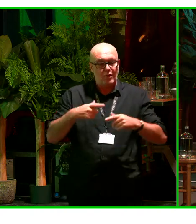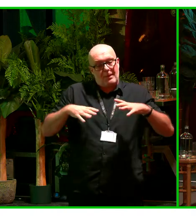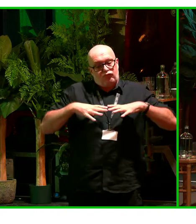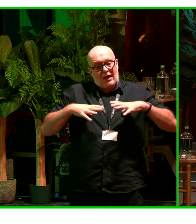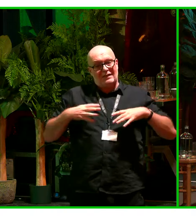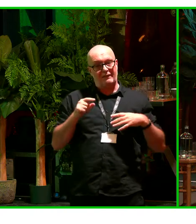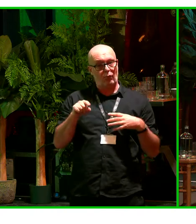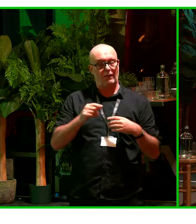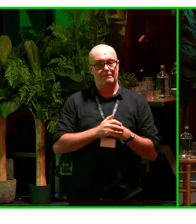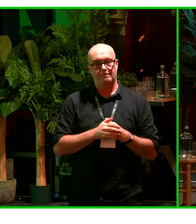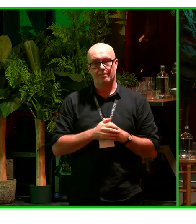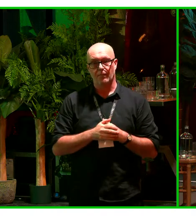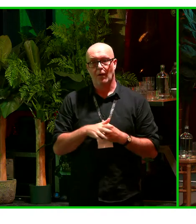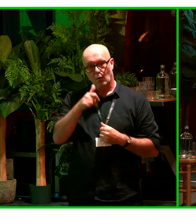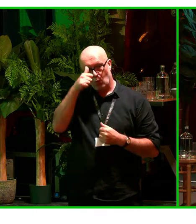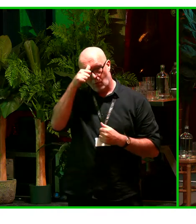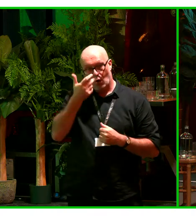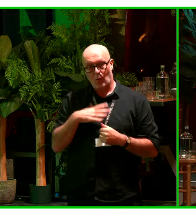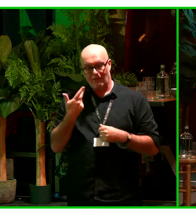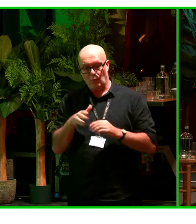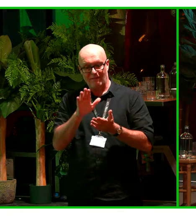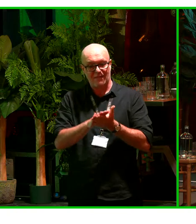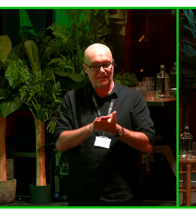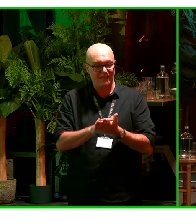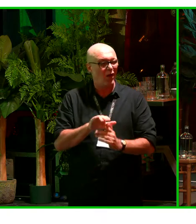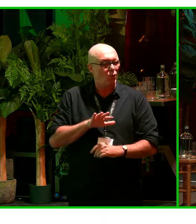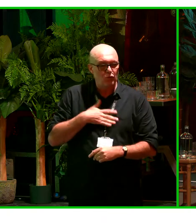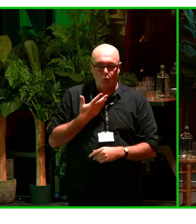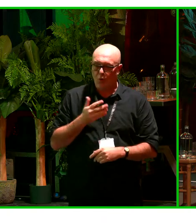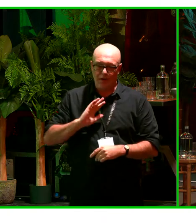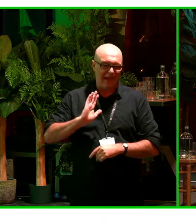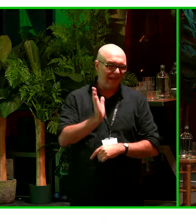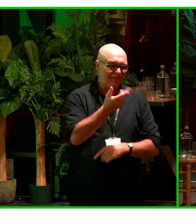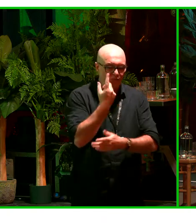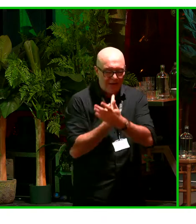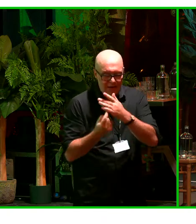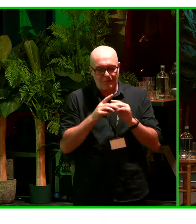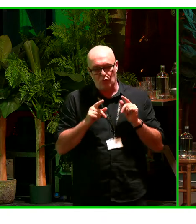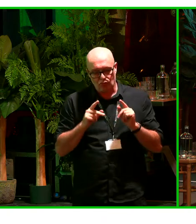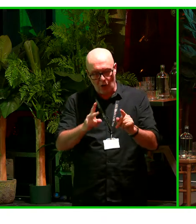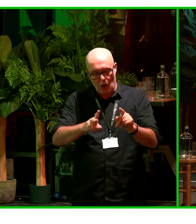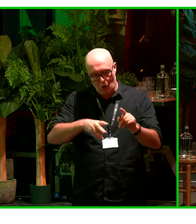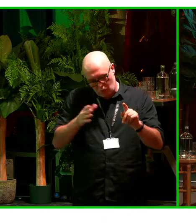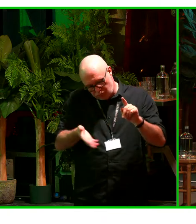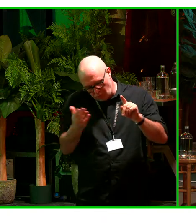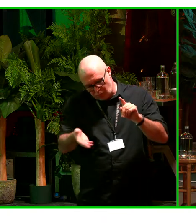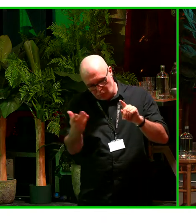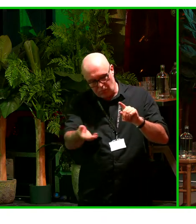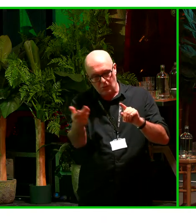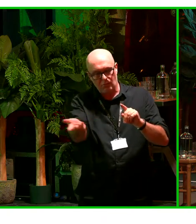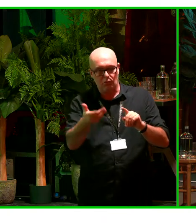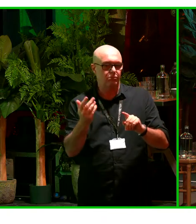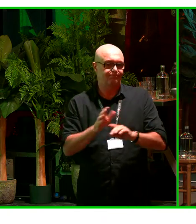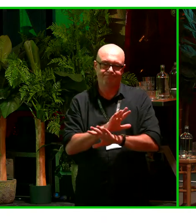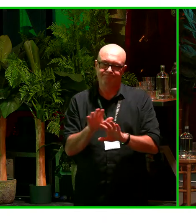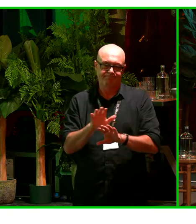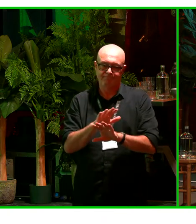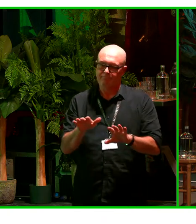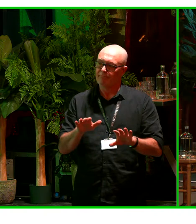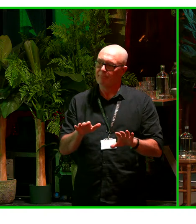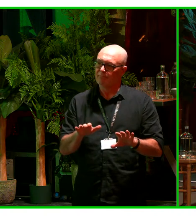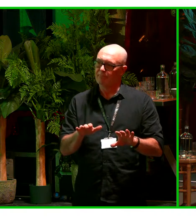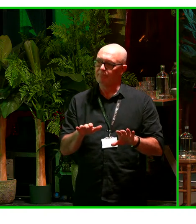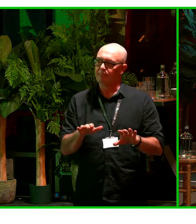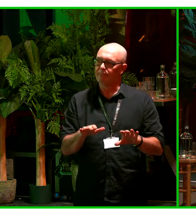we know we need to invest. We don't want to dig up every single street, down every single town to be able to prepare for